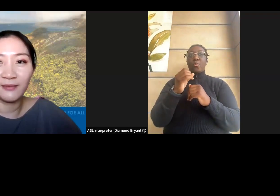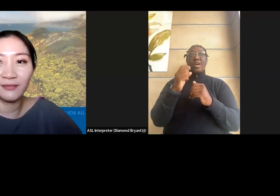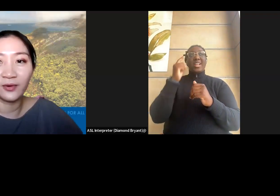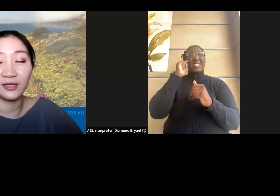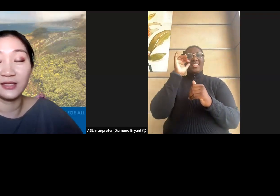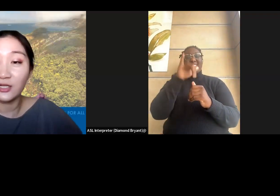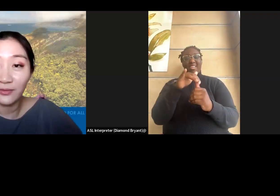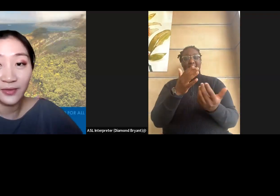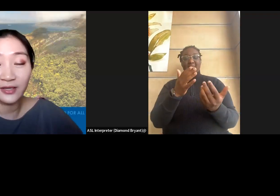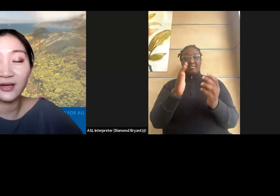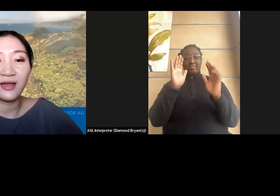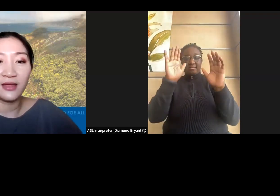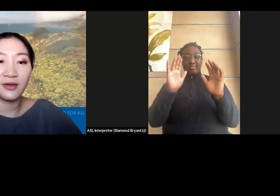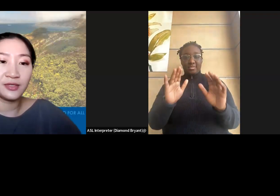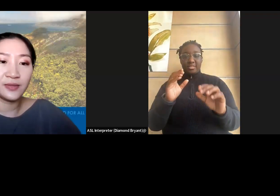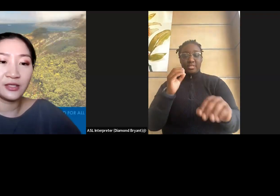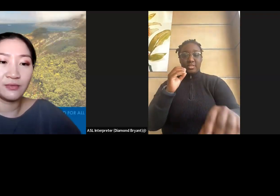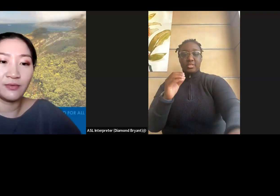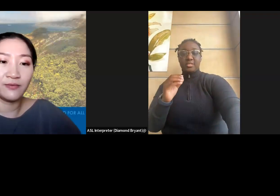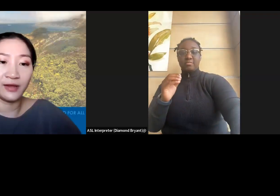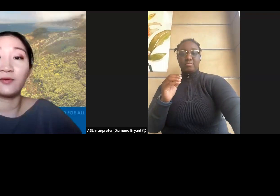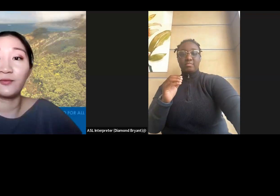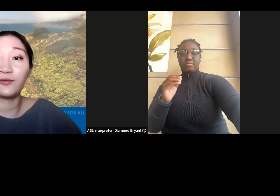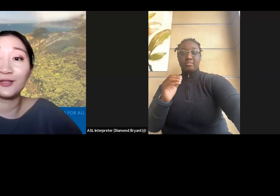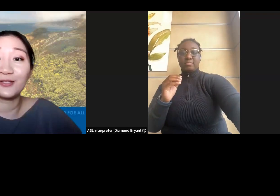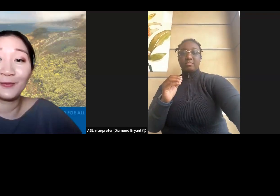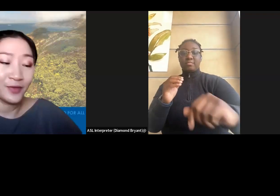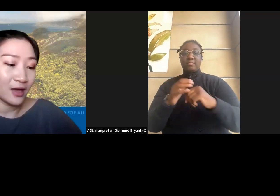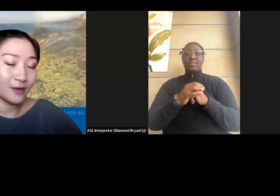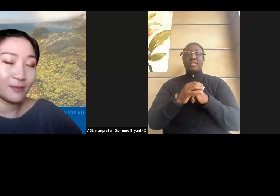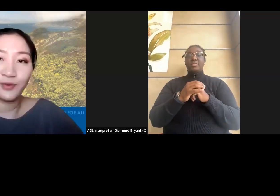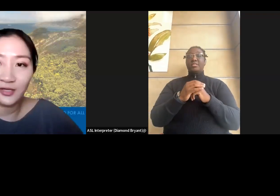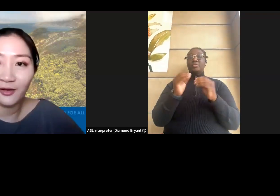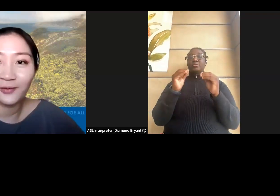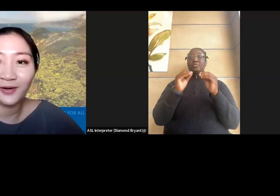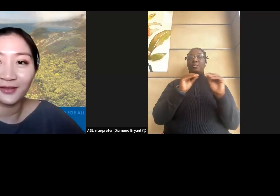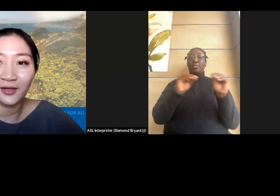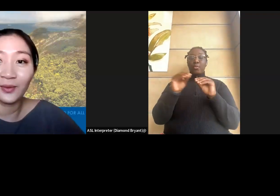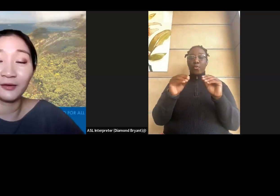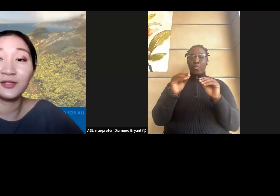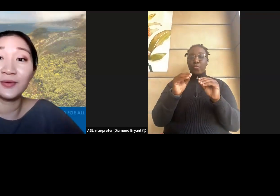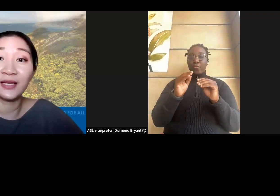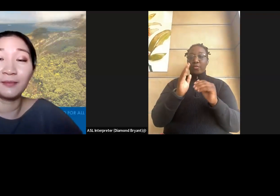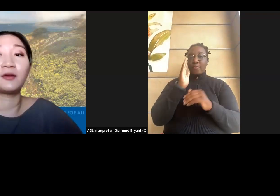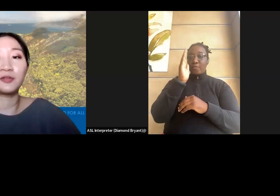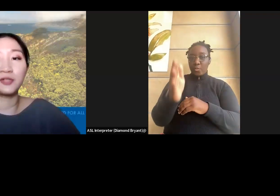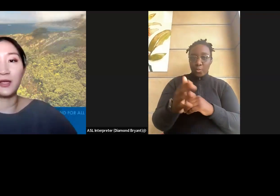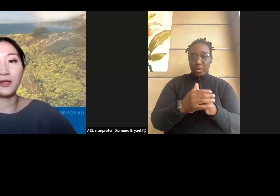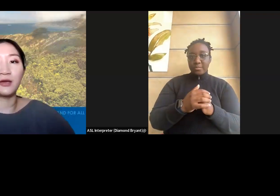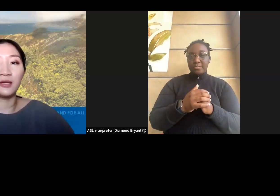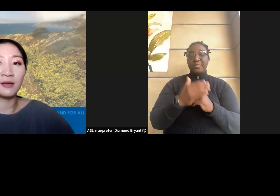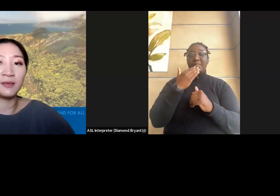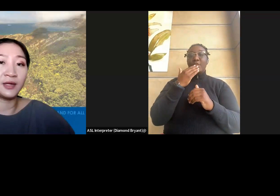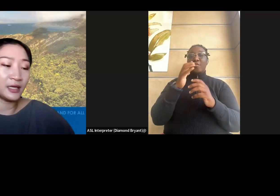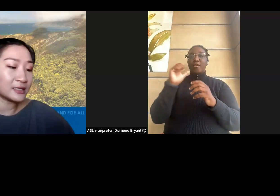tremendous organizational work that you're doing to move California forward. So appreciate all the work that you all are doing, the partnership